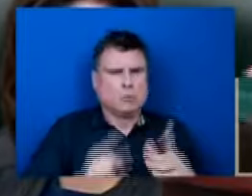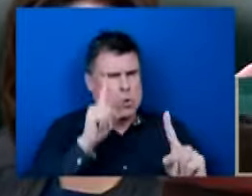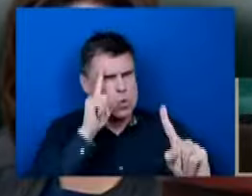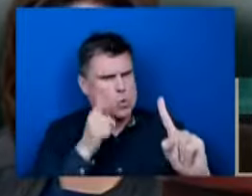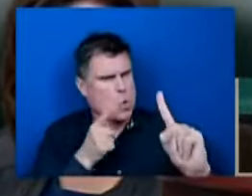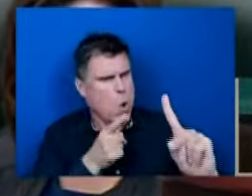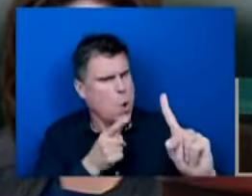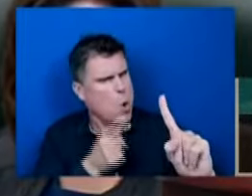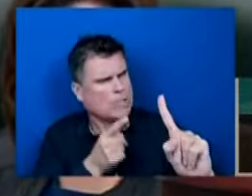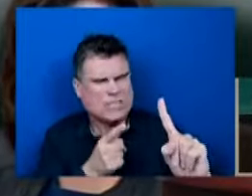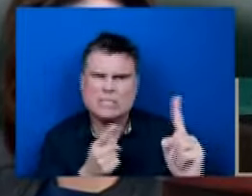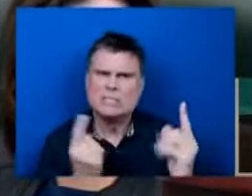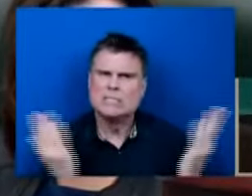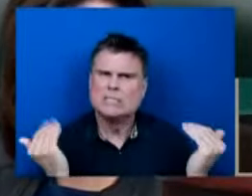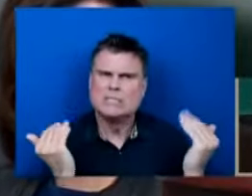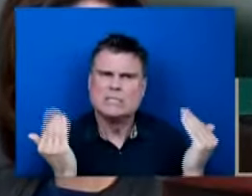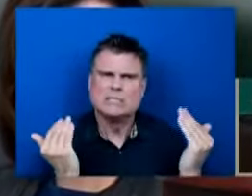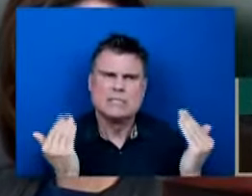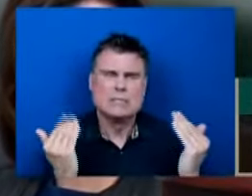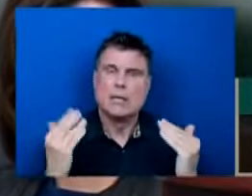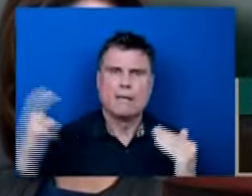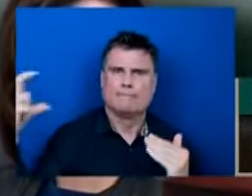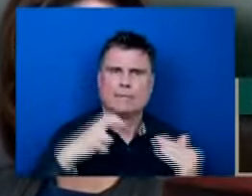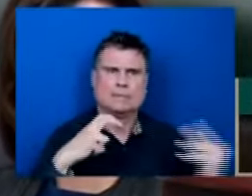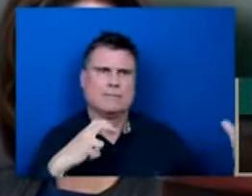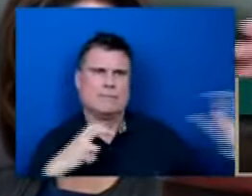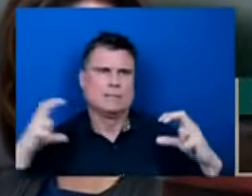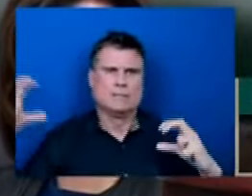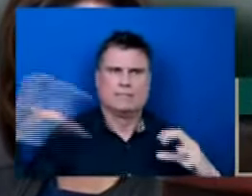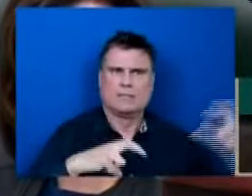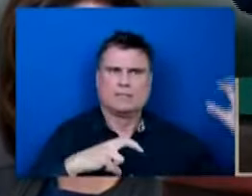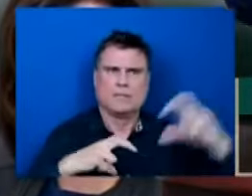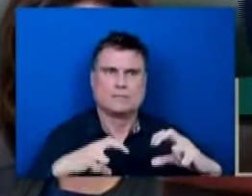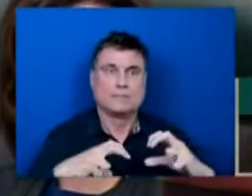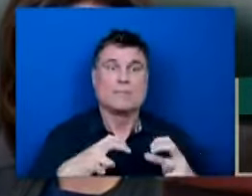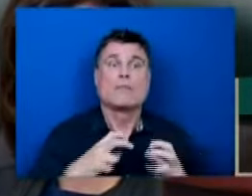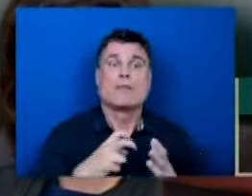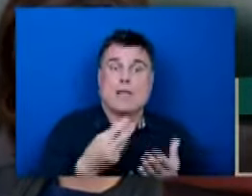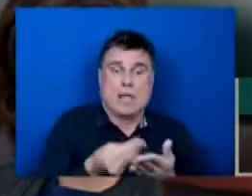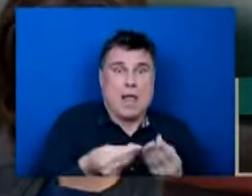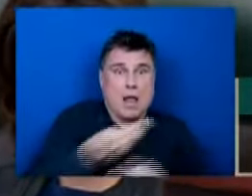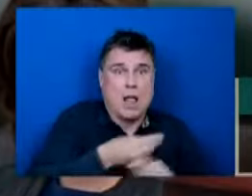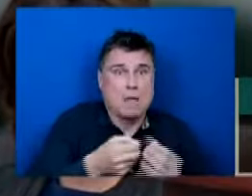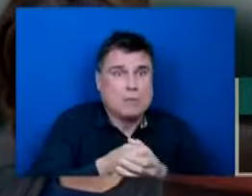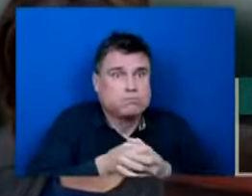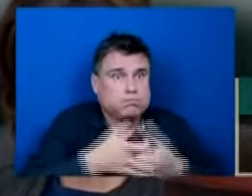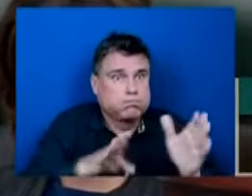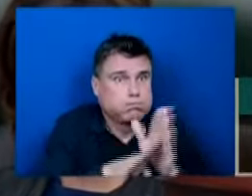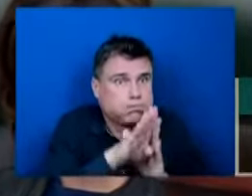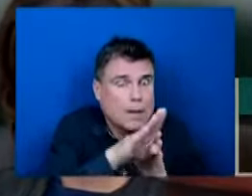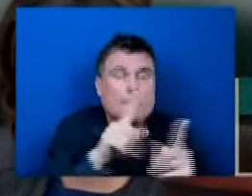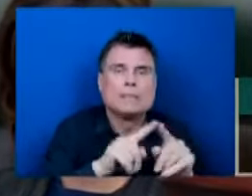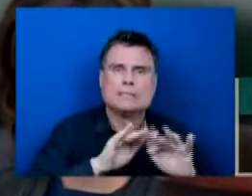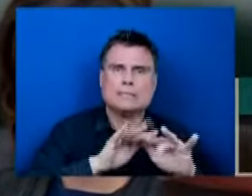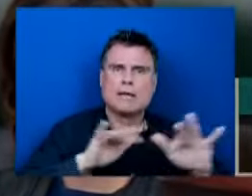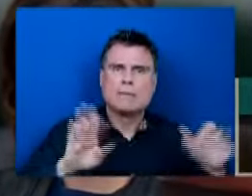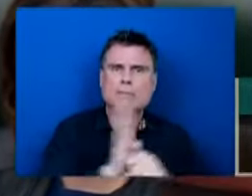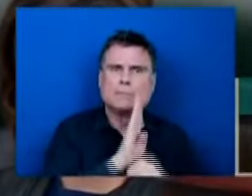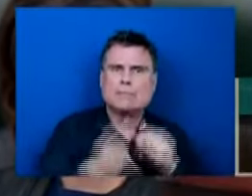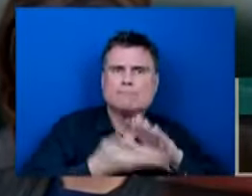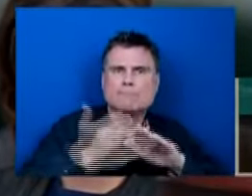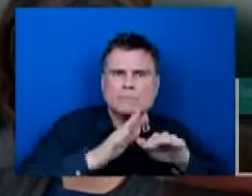economic growth, diversification, and job creation. Our broad-based economic recovery plan creates